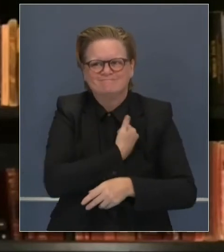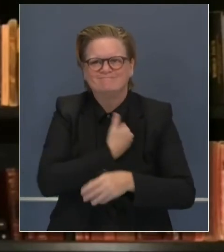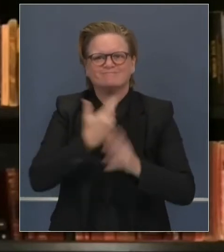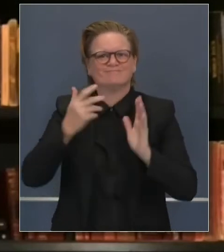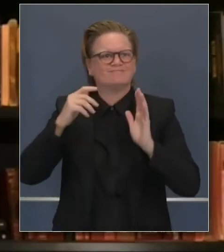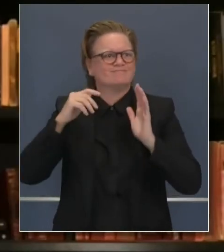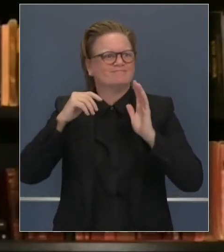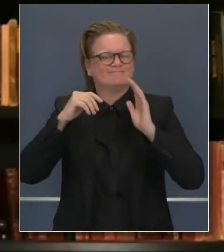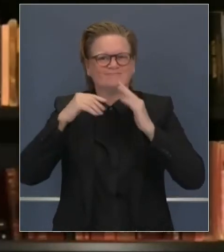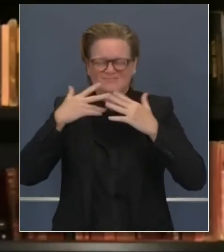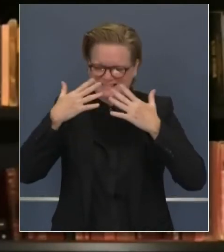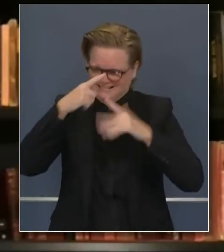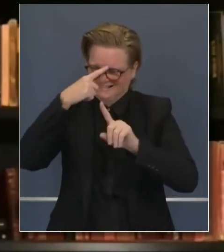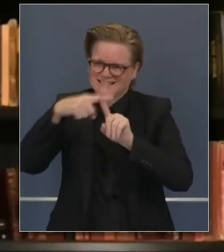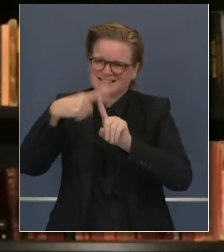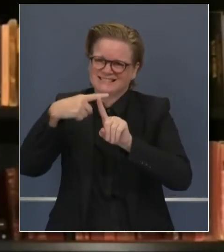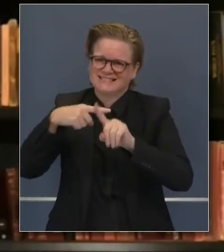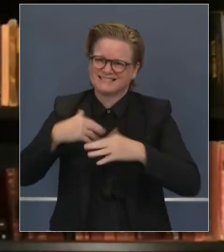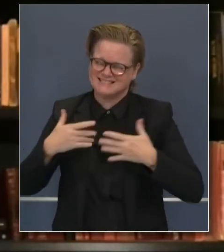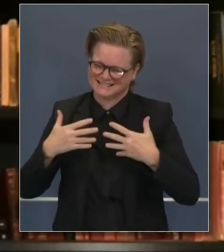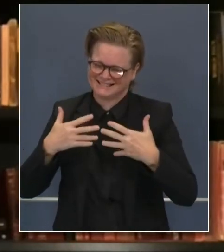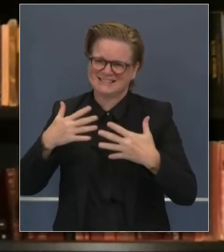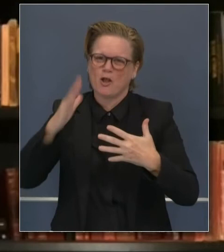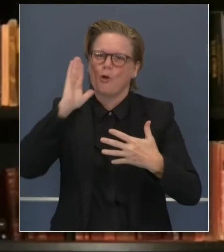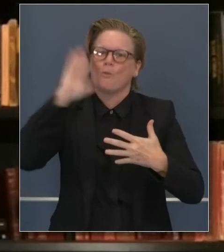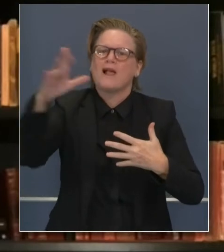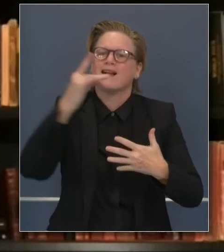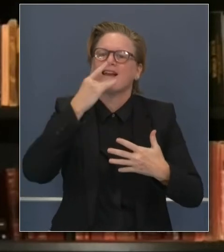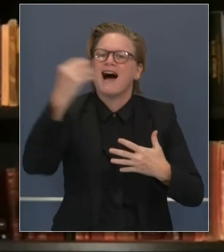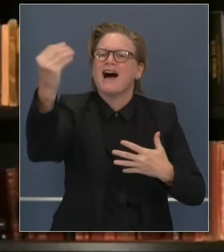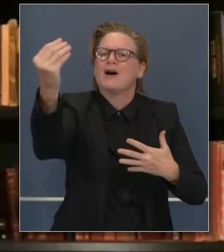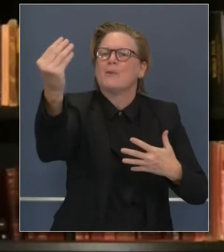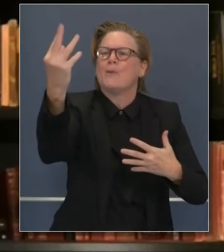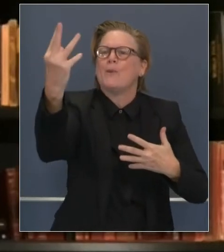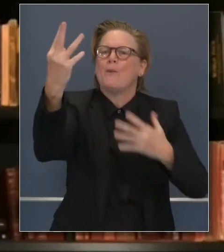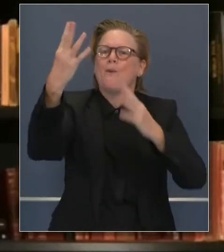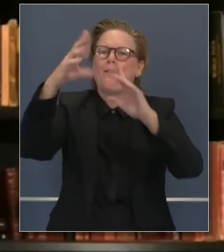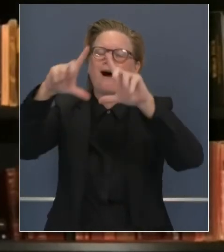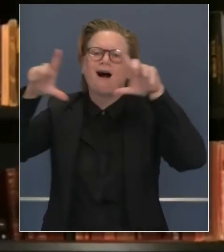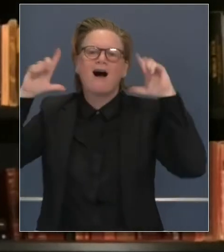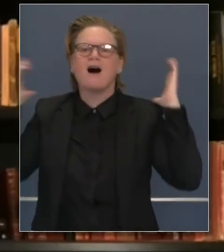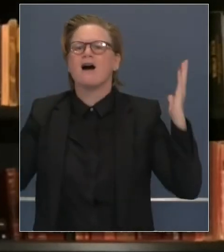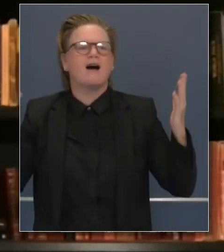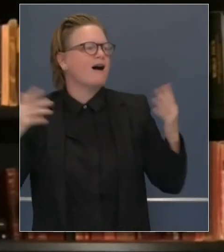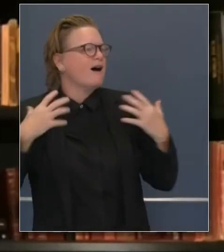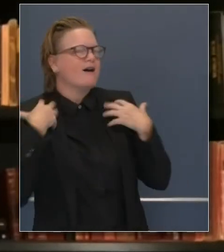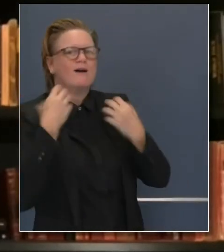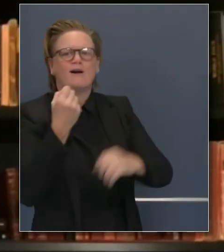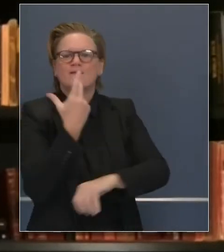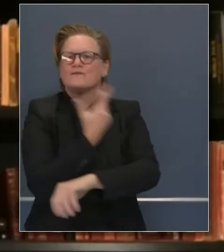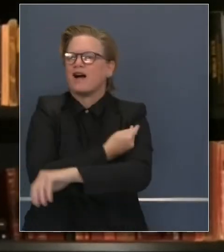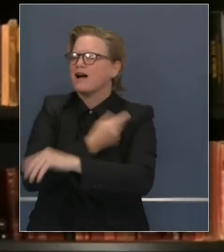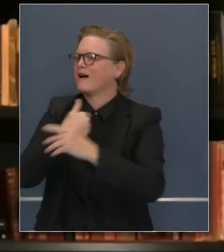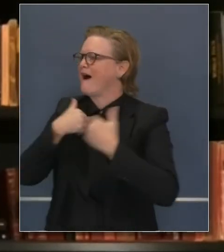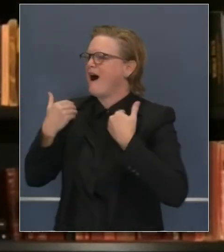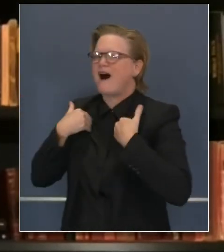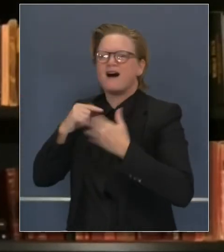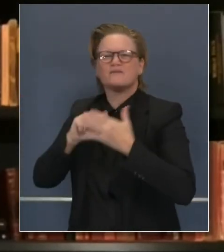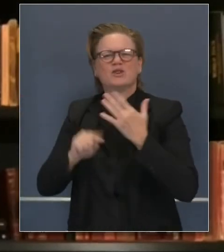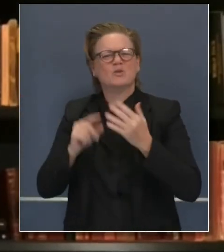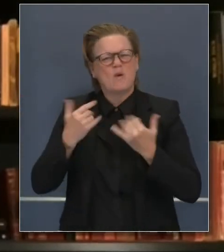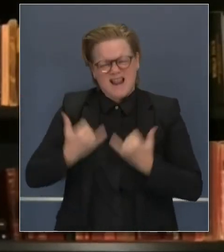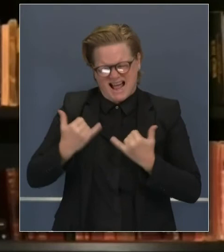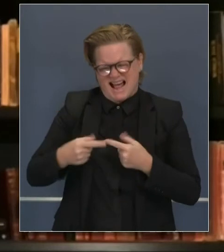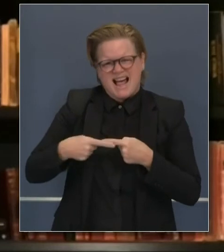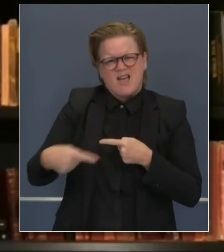but we need to take seriously this moment. This is the most challenging moment since the beginning of this pandemic. This